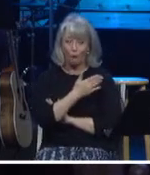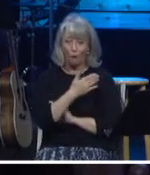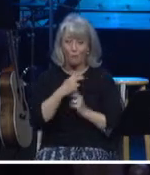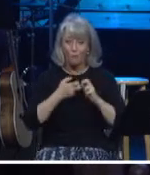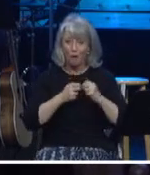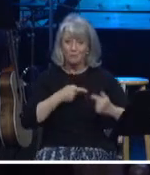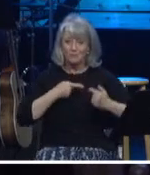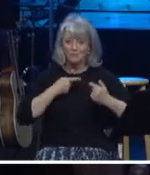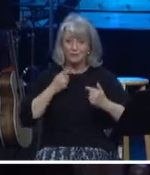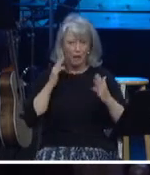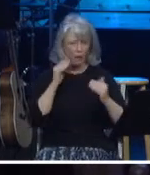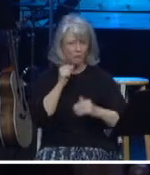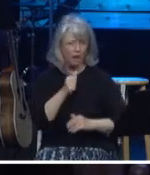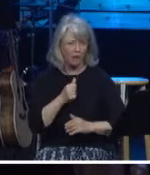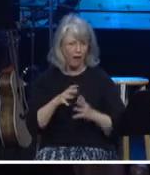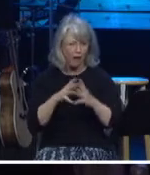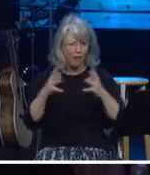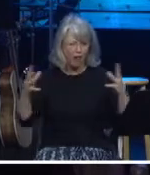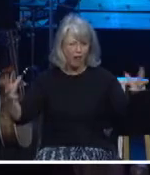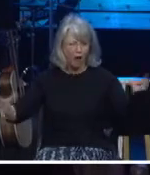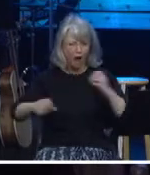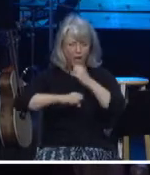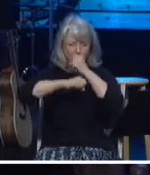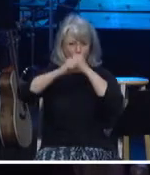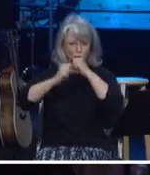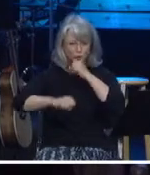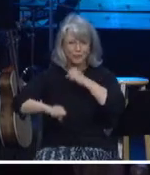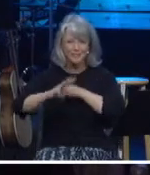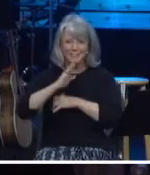Let's hope not. I have a lot to say.